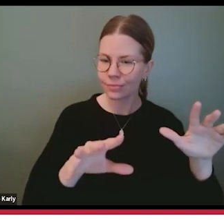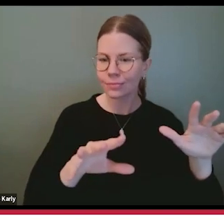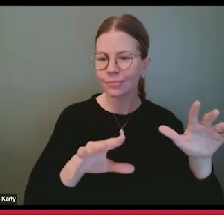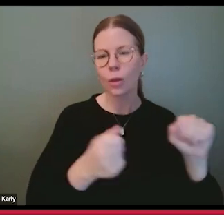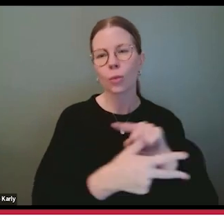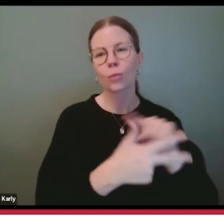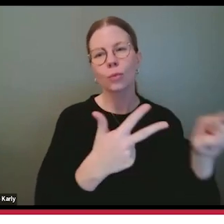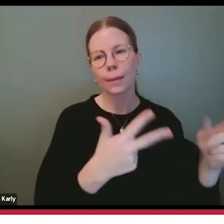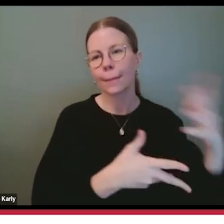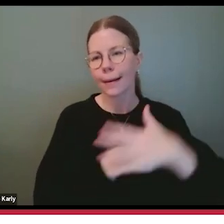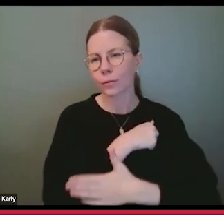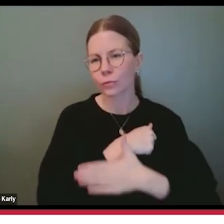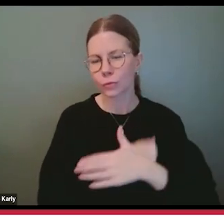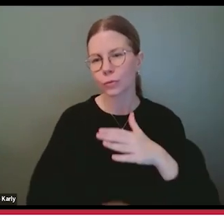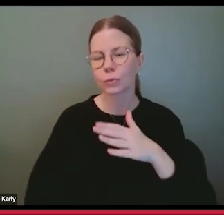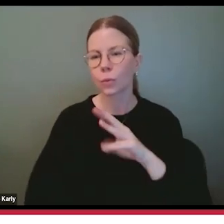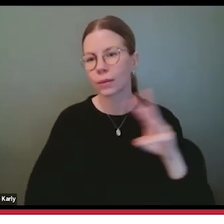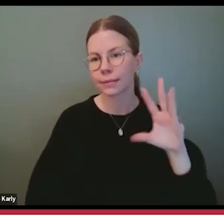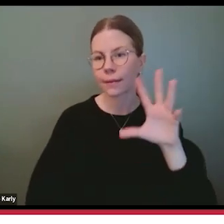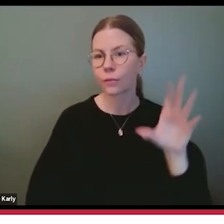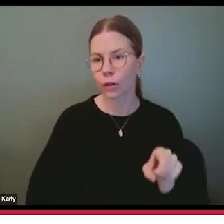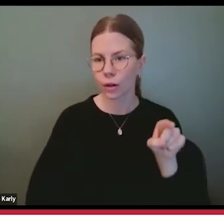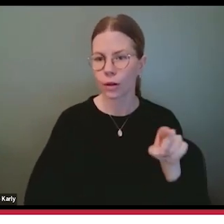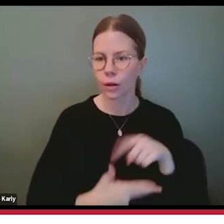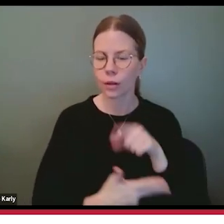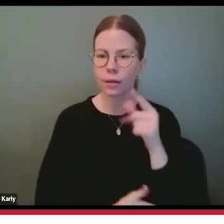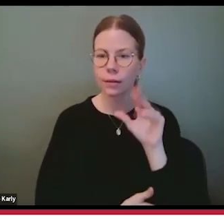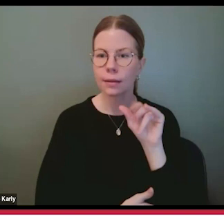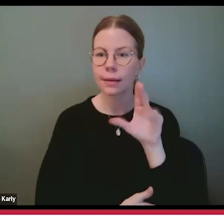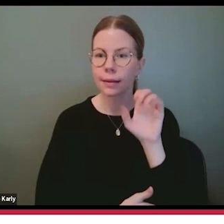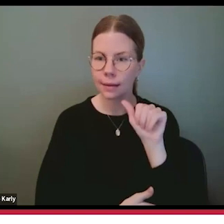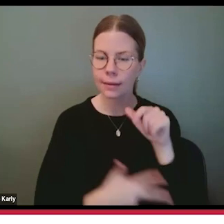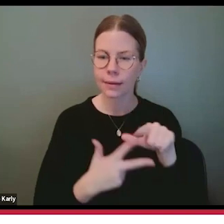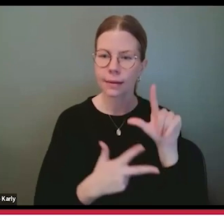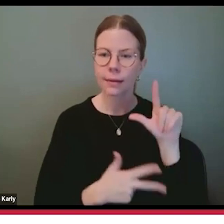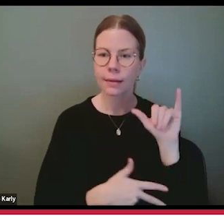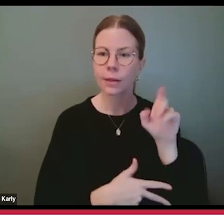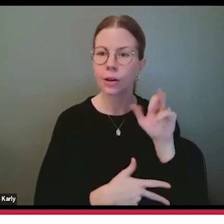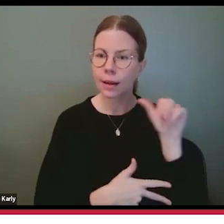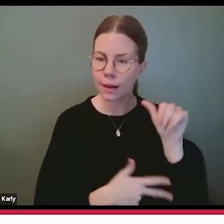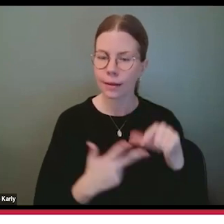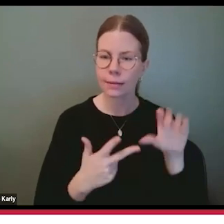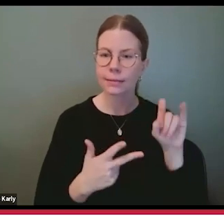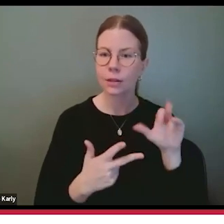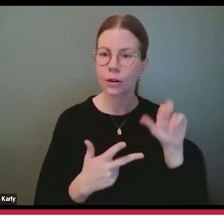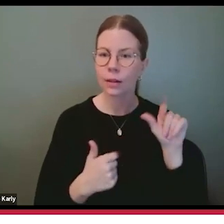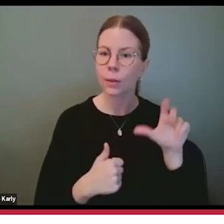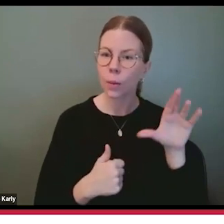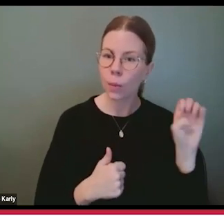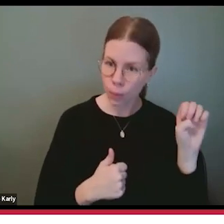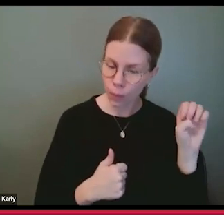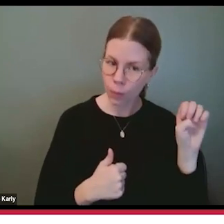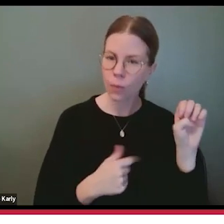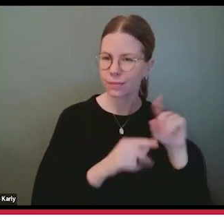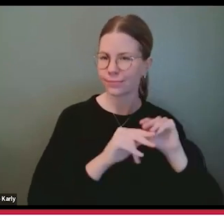main countries in West Africa: Guinea, Liberia, and Sierra Leone. And the 2021